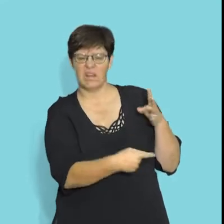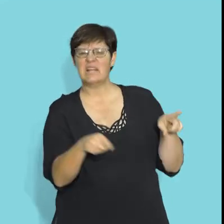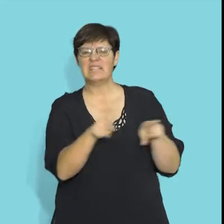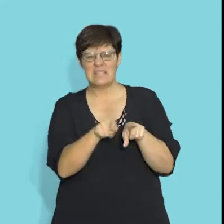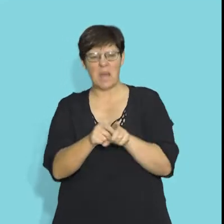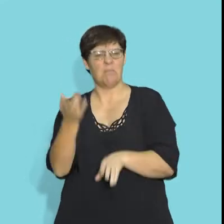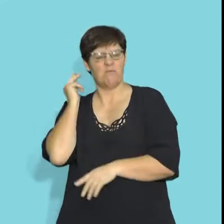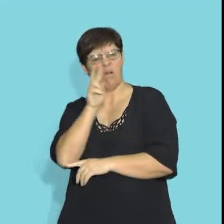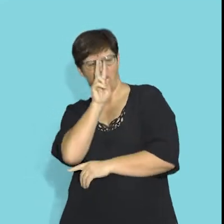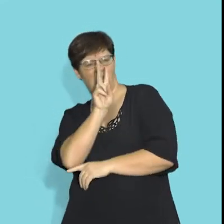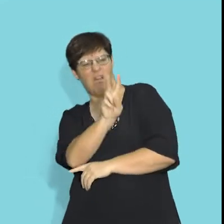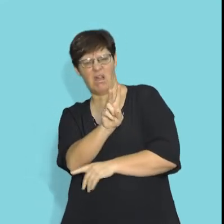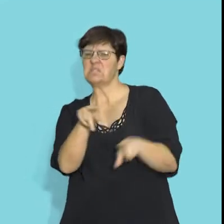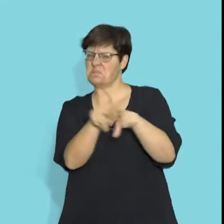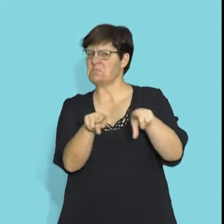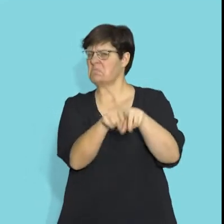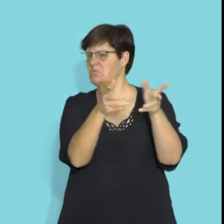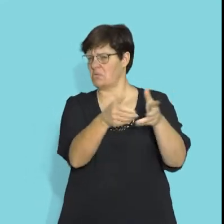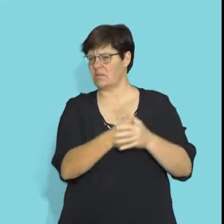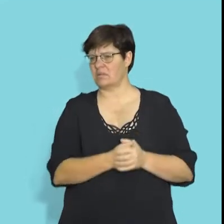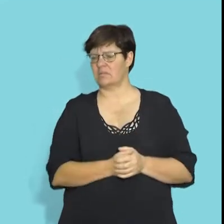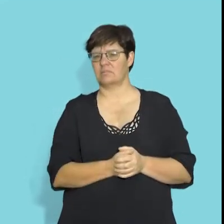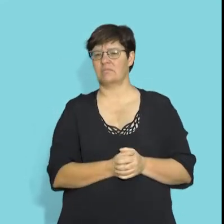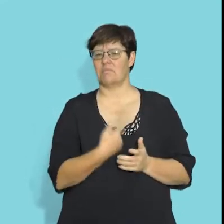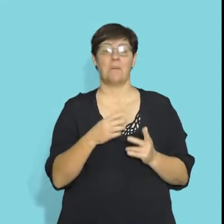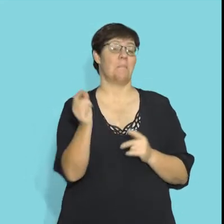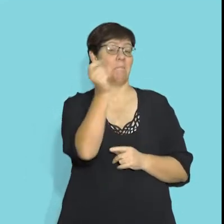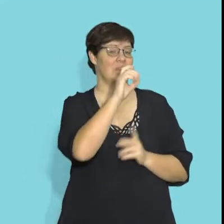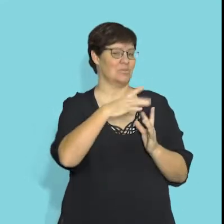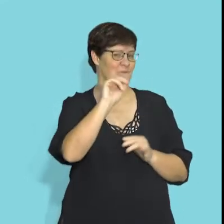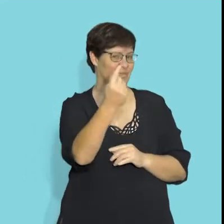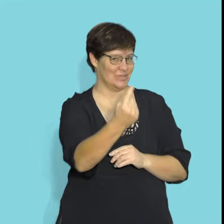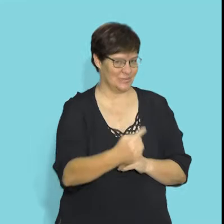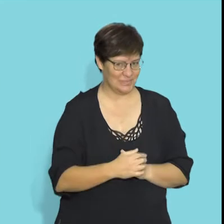what we've seen before. We can see here, oh sorry, let me just choose my pen.